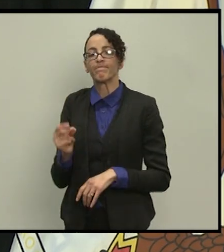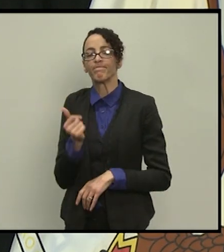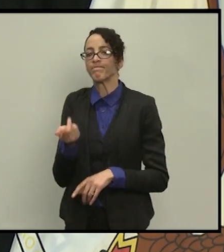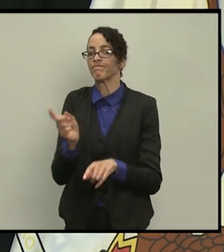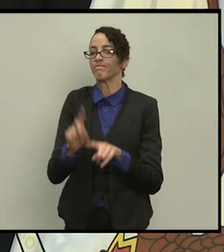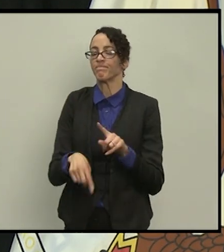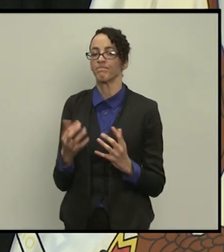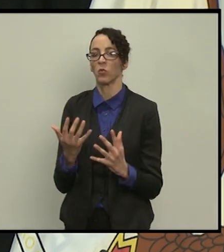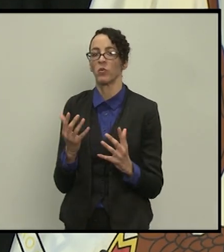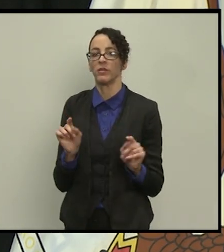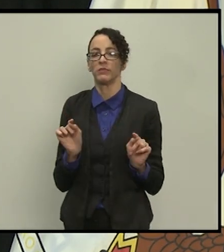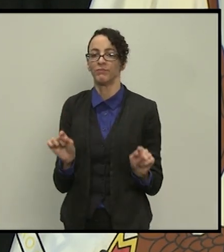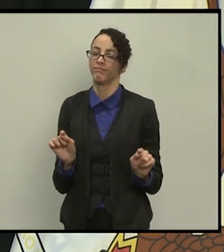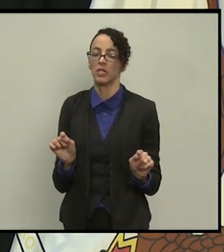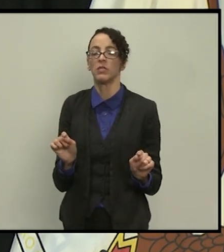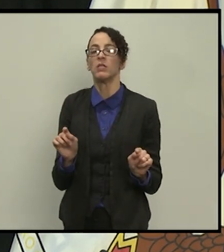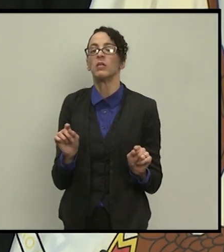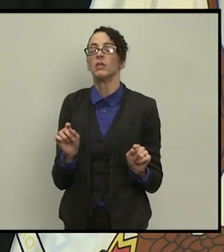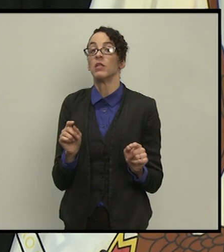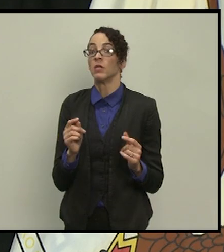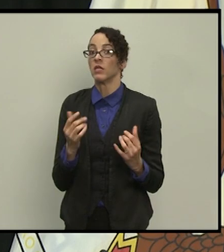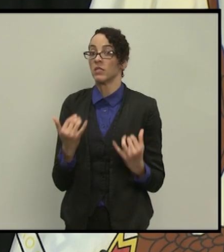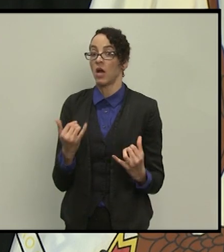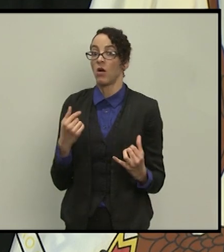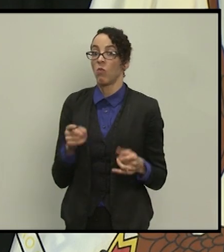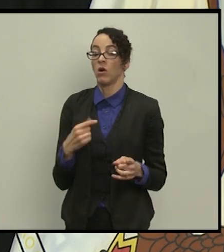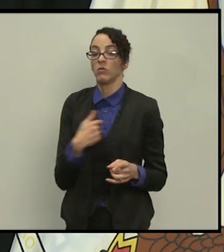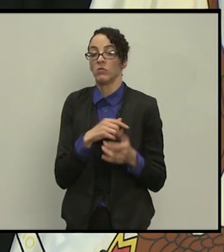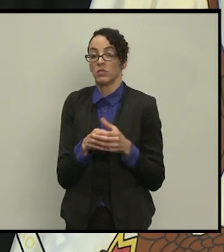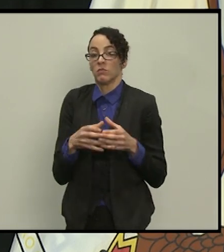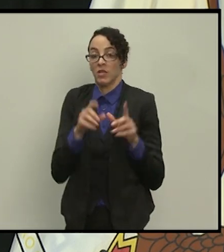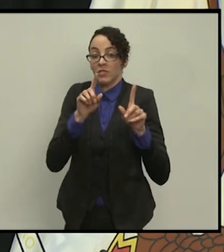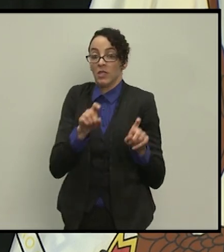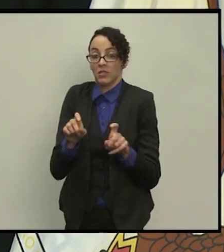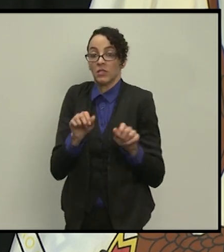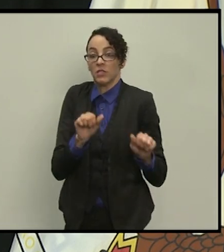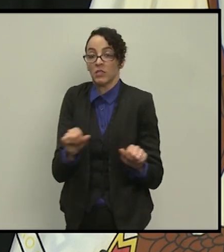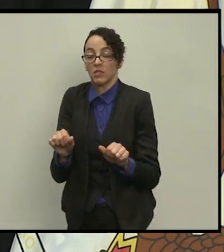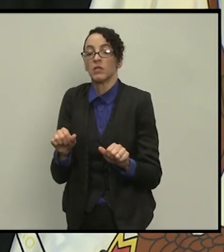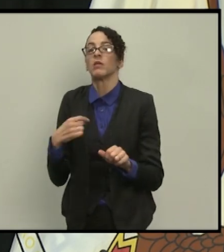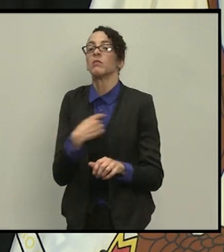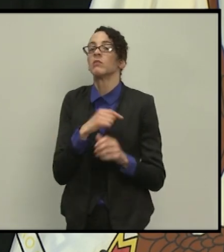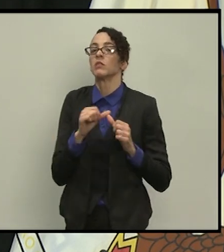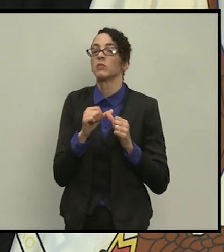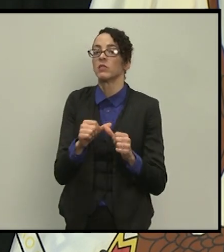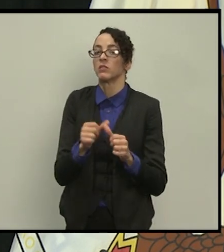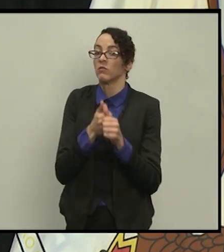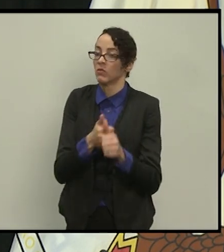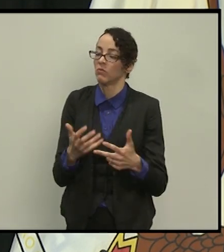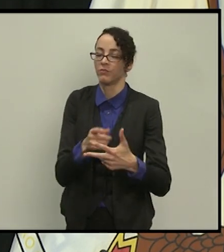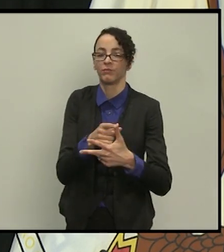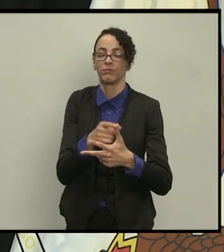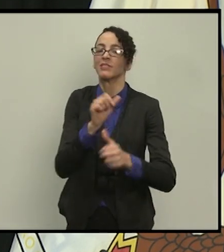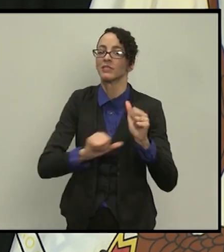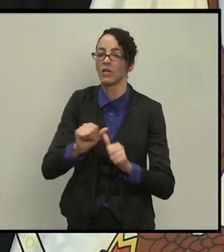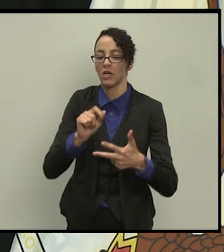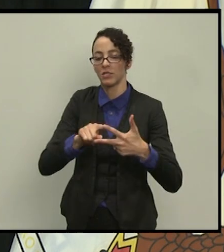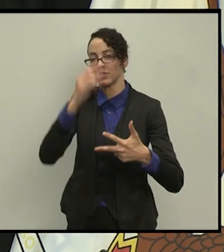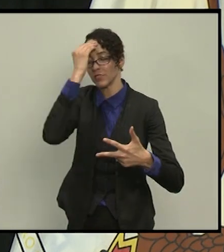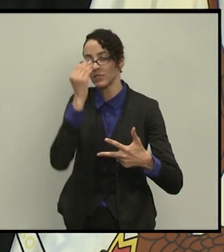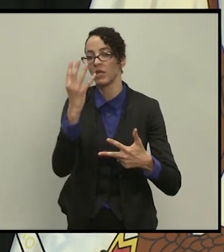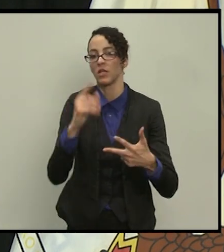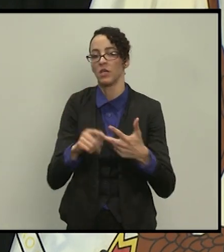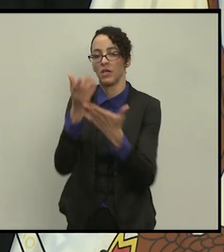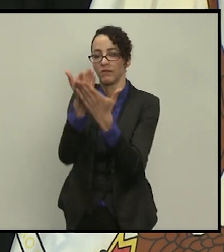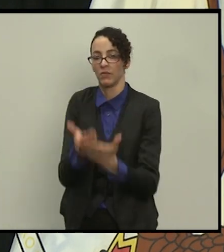as we expand our testing capacity, we need to continue to follow the science and data about who needs